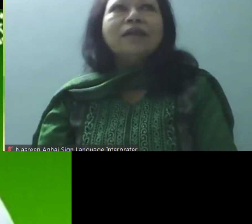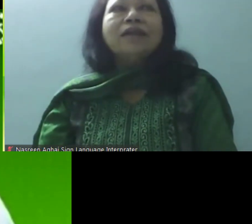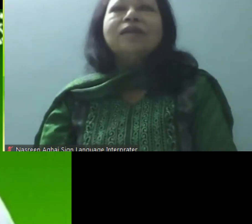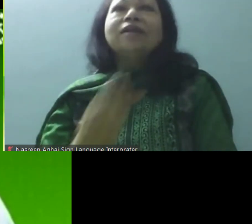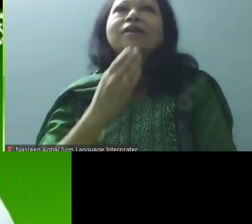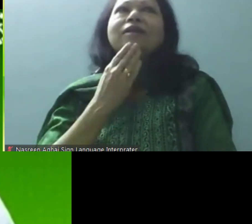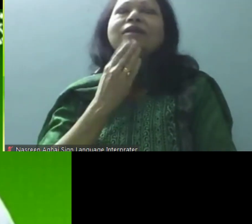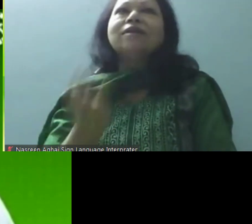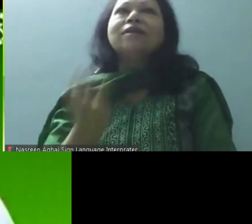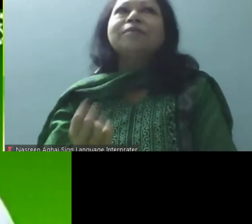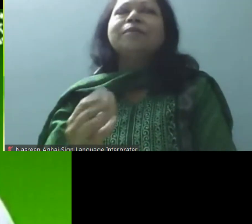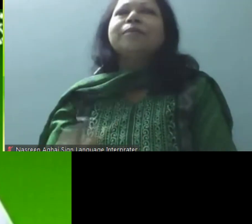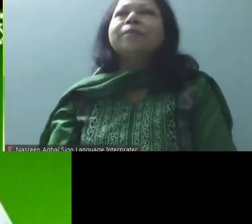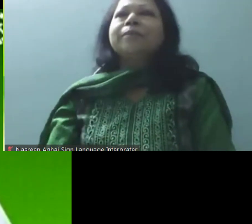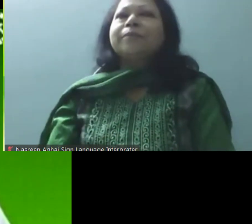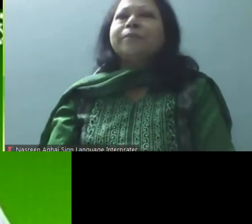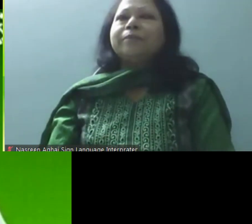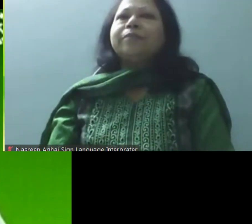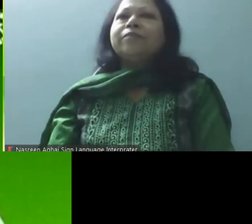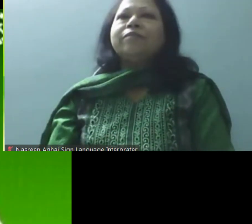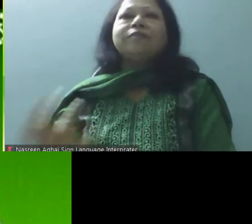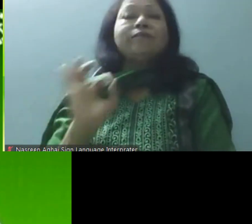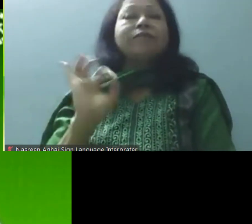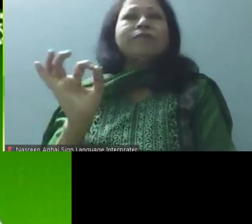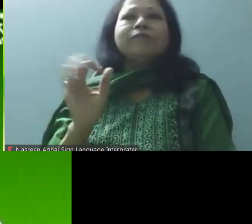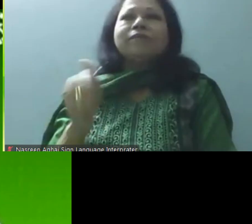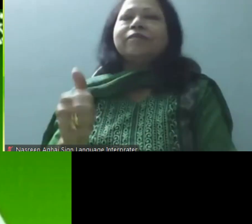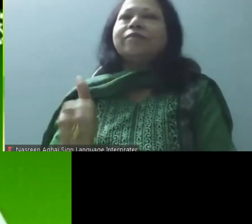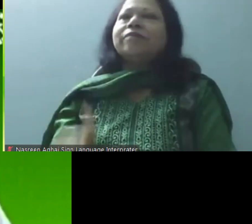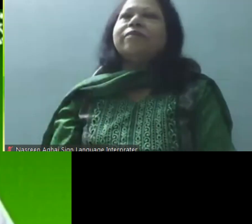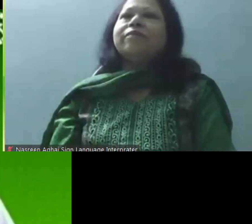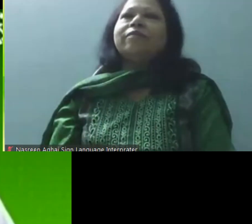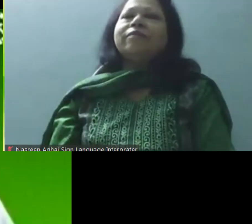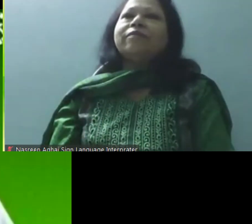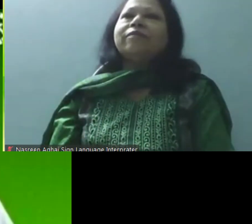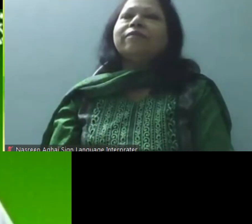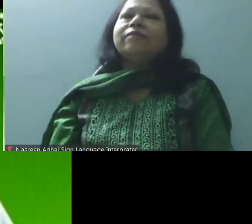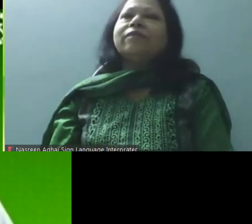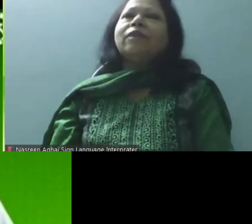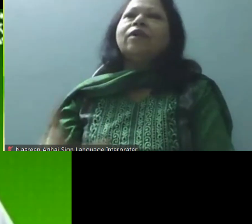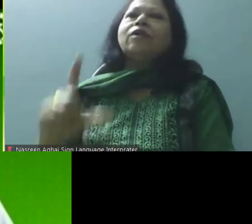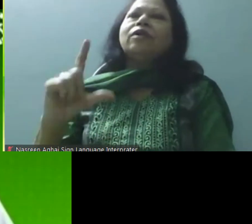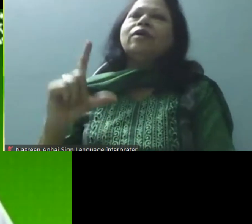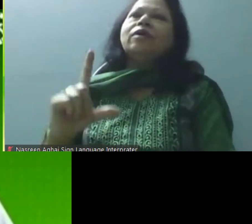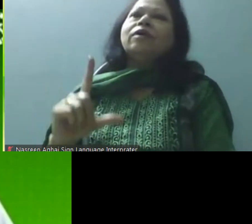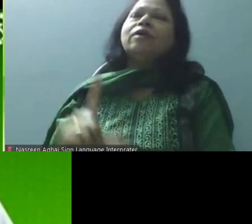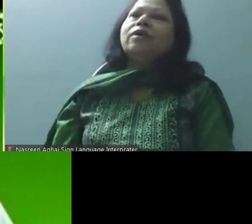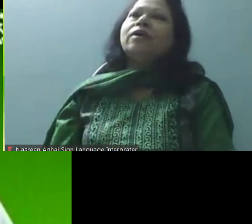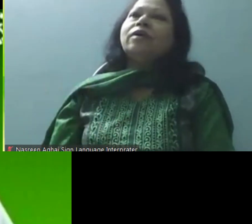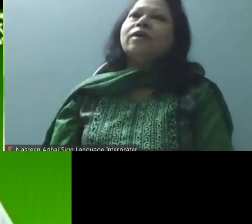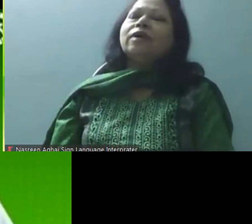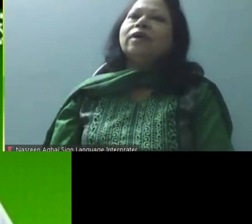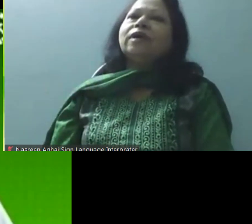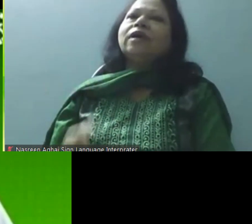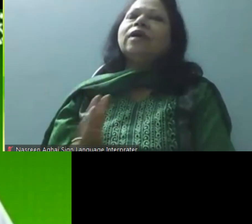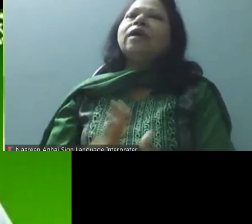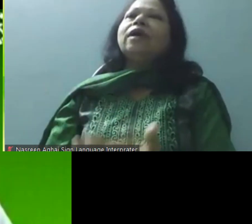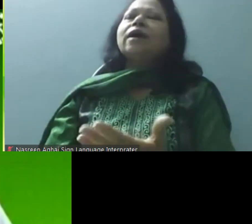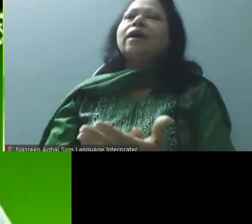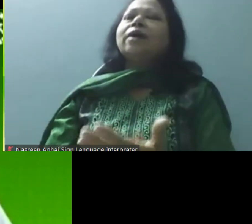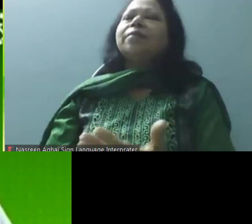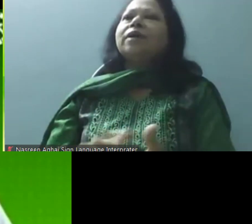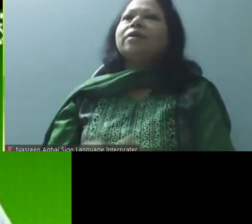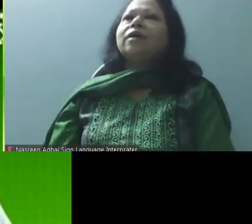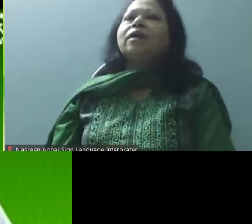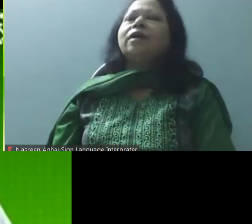very much, Lubna. Indeed, and you are Ms. Lubna is like our ambassador for INIT in